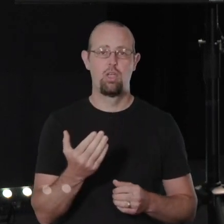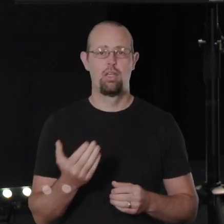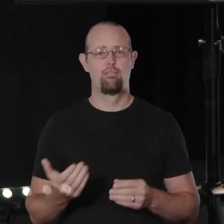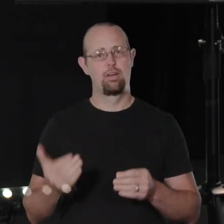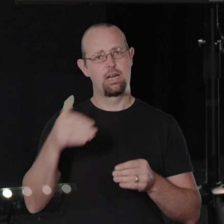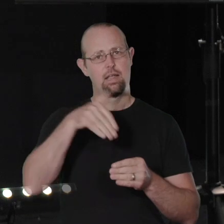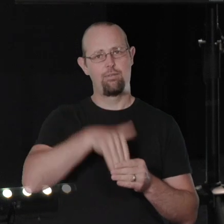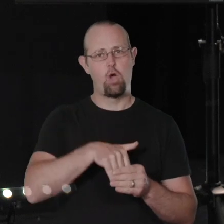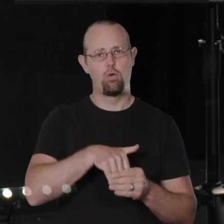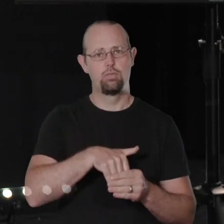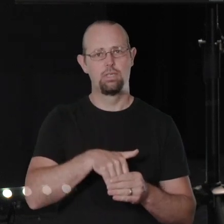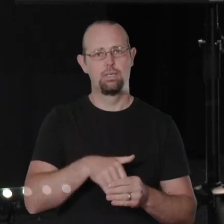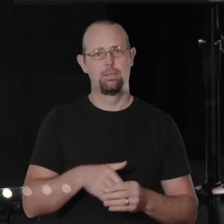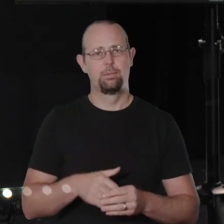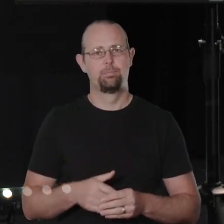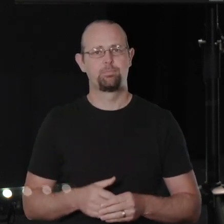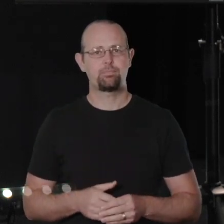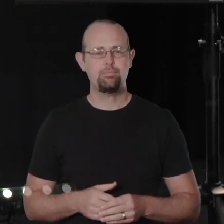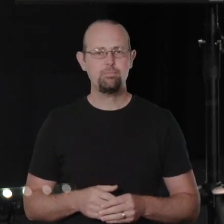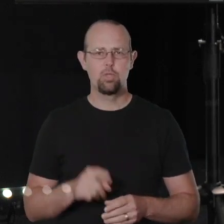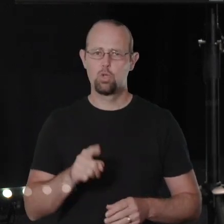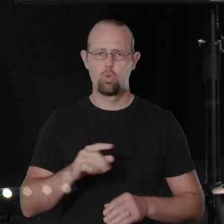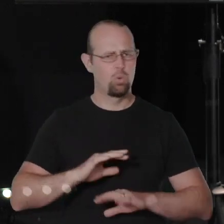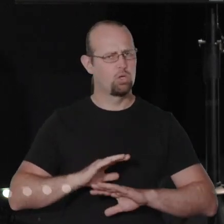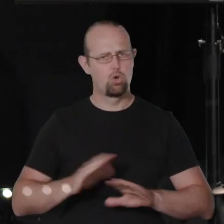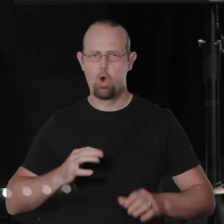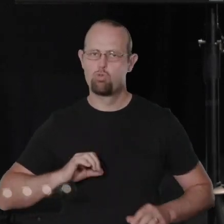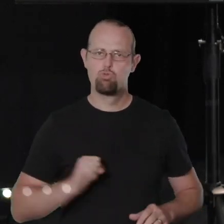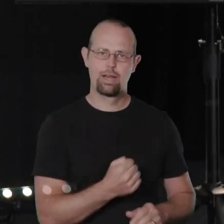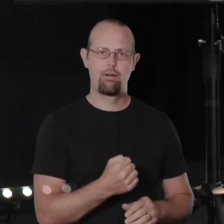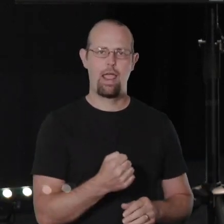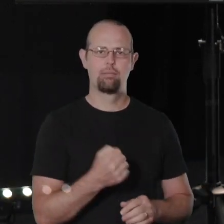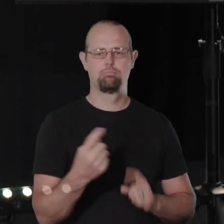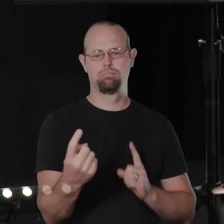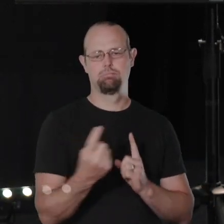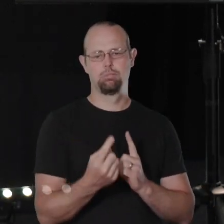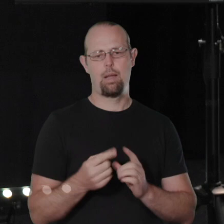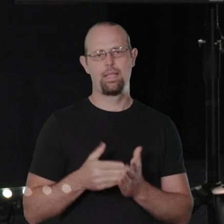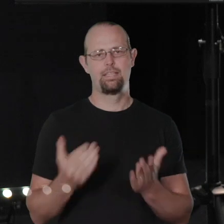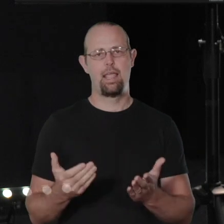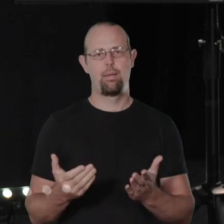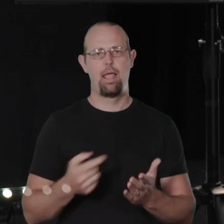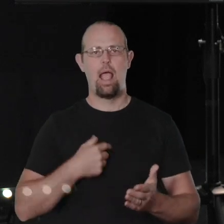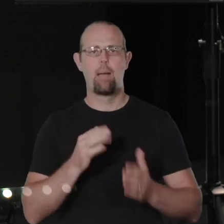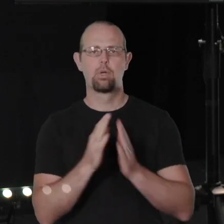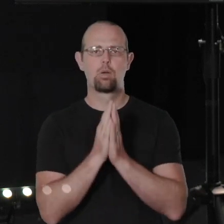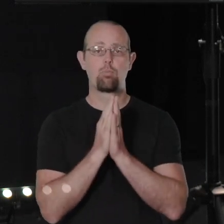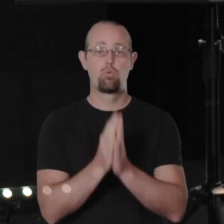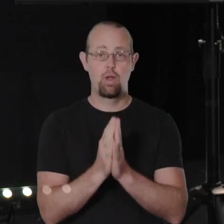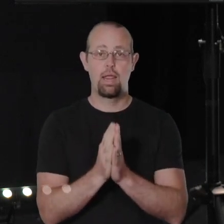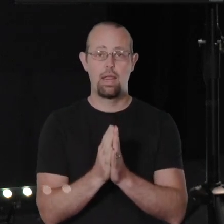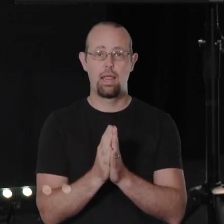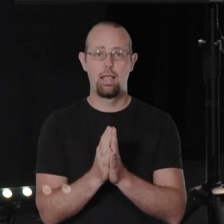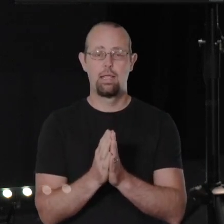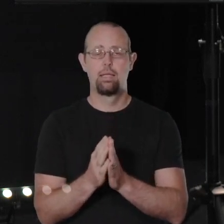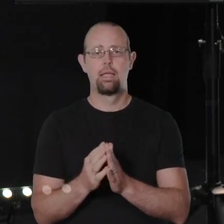not regret that chance you've took to tune in today. I'm going to pray in a few moments. I want to ask you to